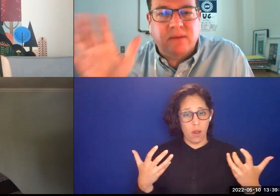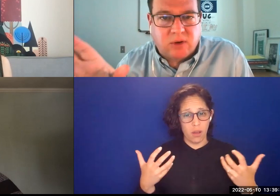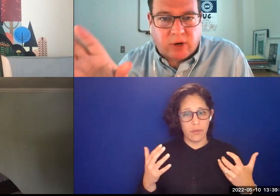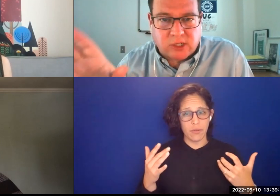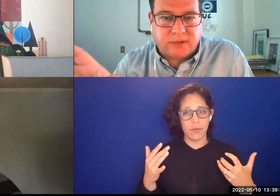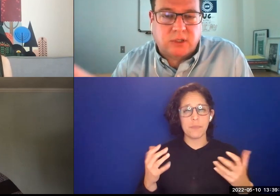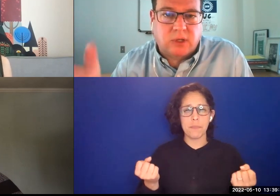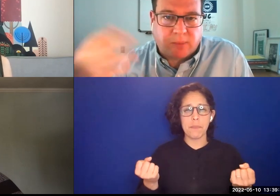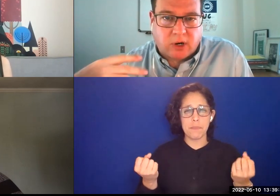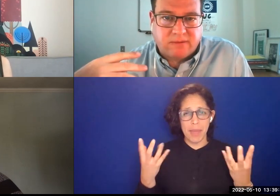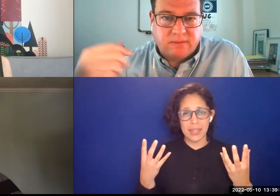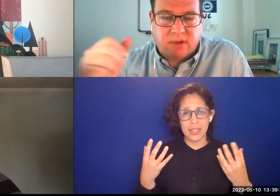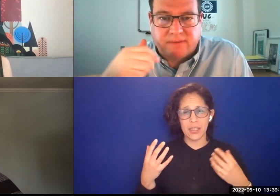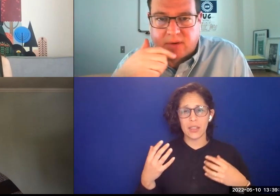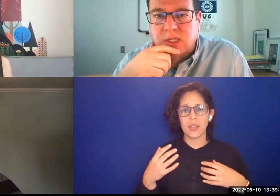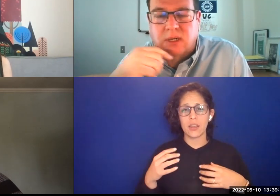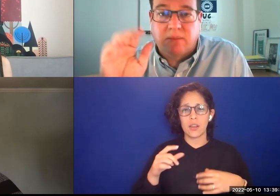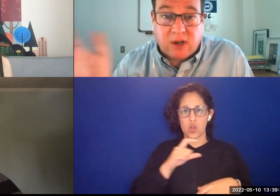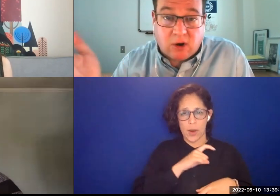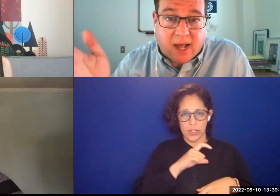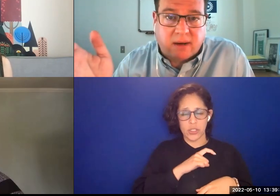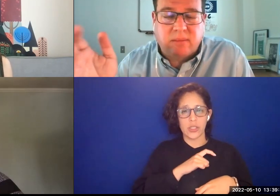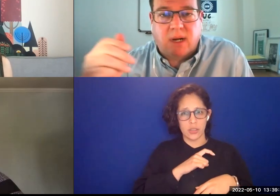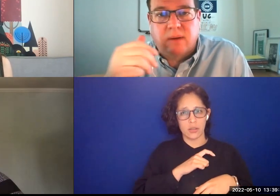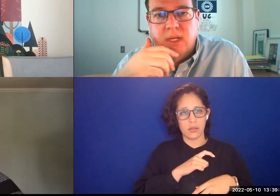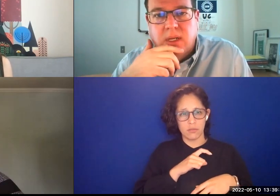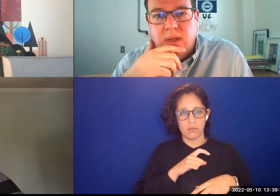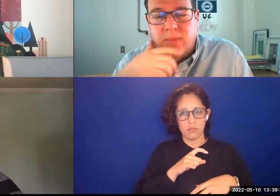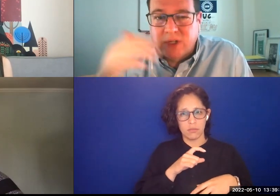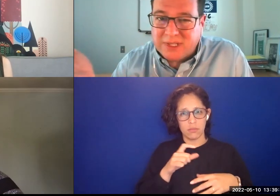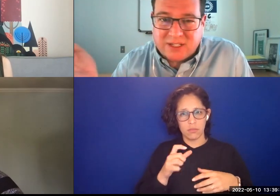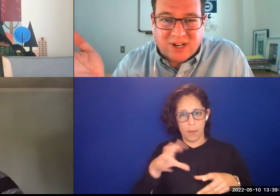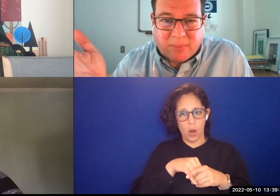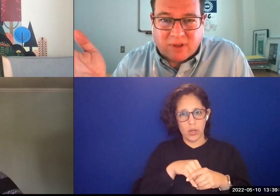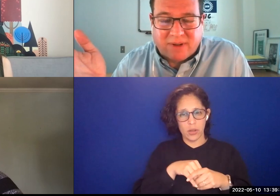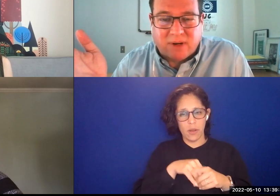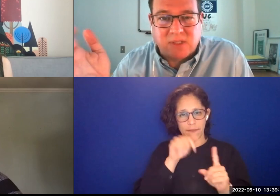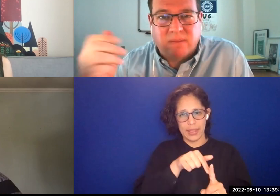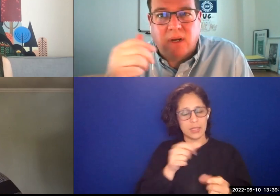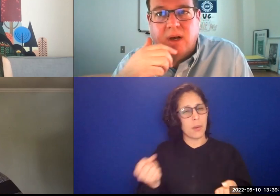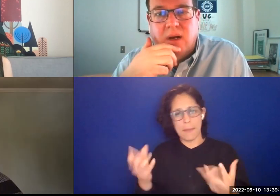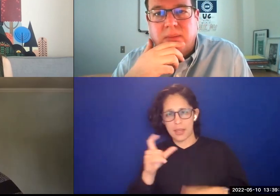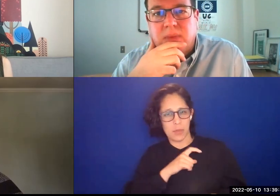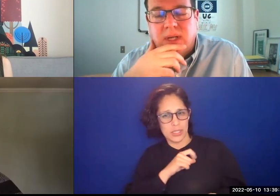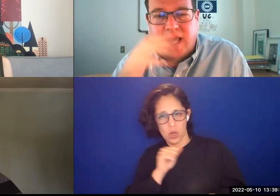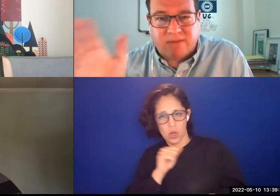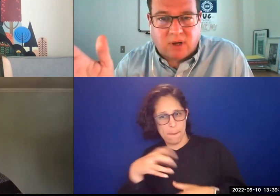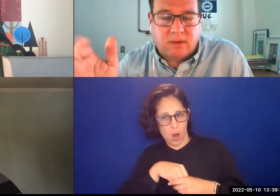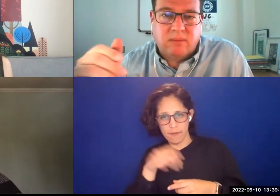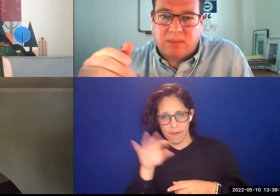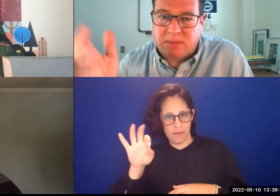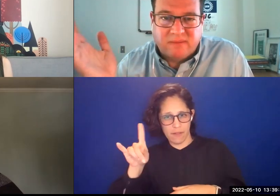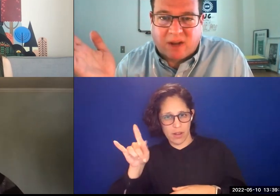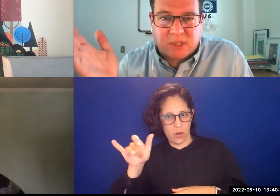many corrections officers unions are part of the Federation. Many are not. Most police are not part of the Federation. Handful